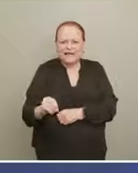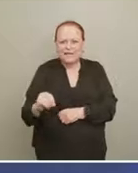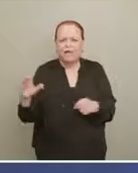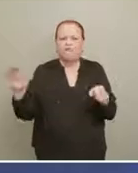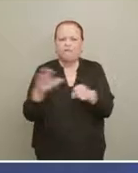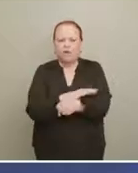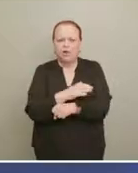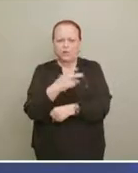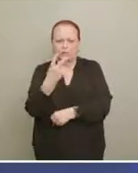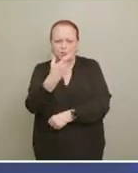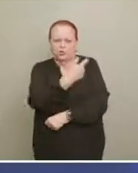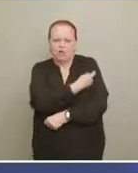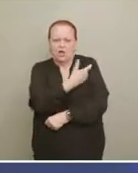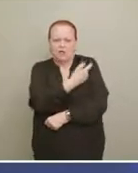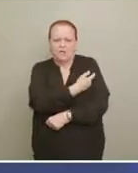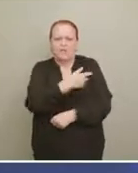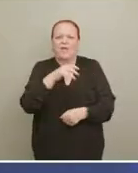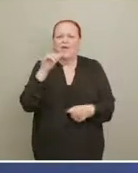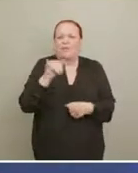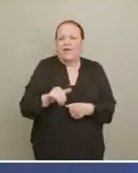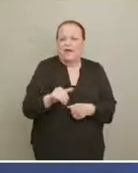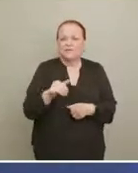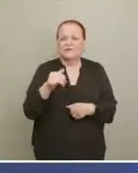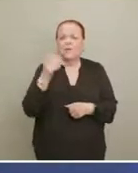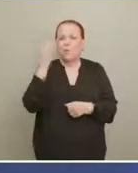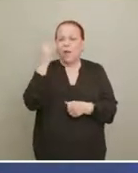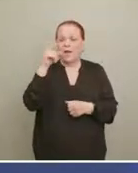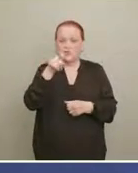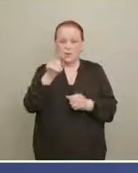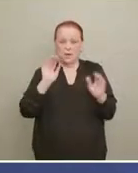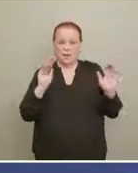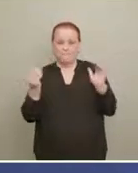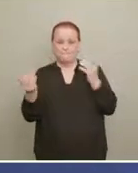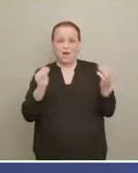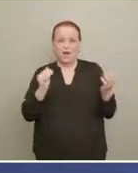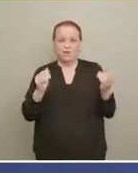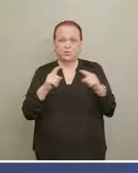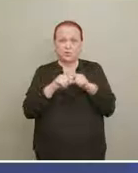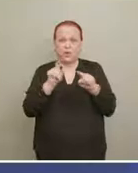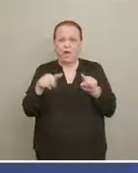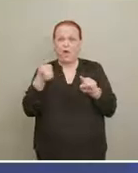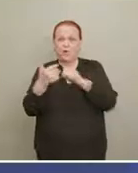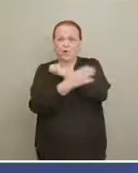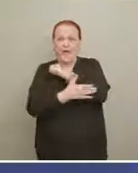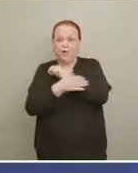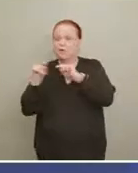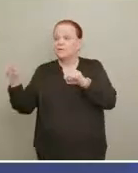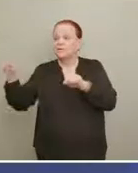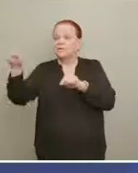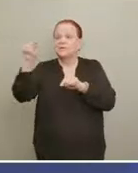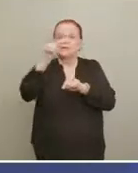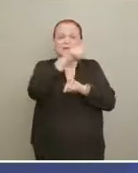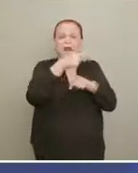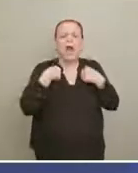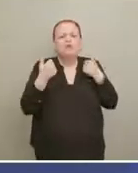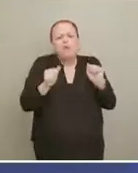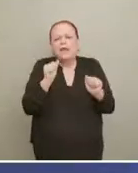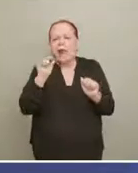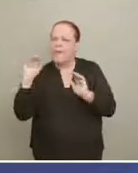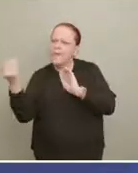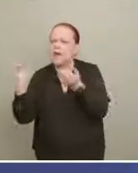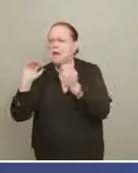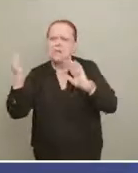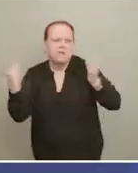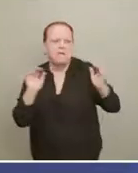fully vaccinated. I think that's the reason why if you compare to our surrounding county, and I try not to do that, I think that